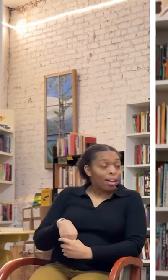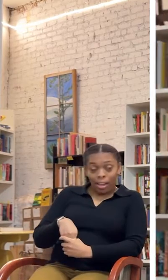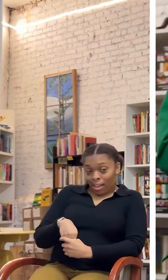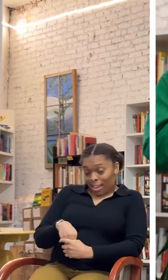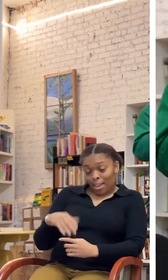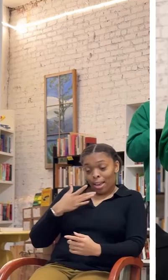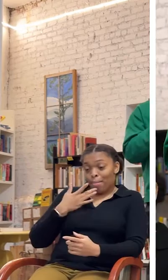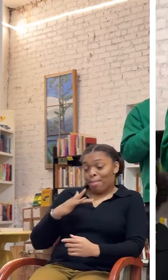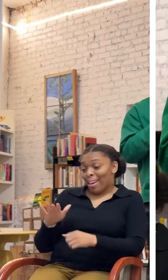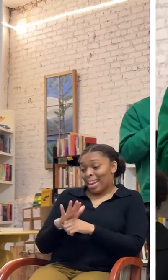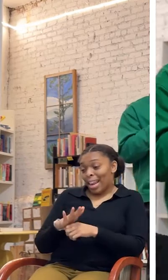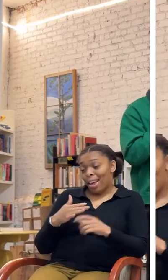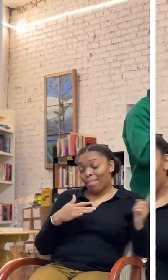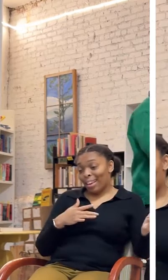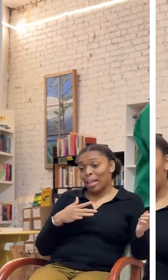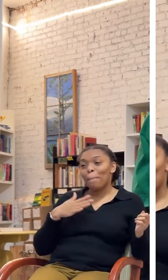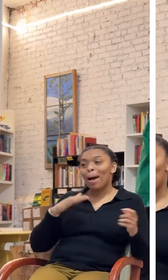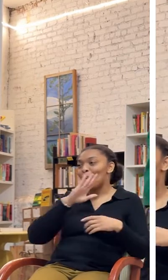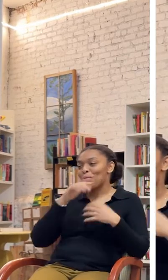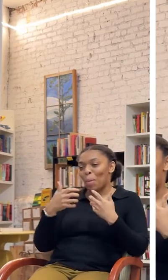I'm lucky enough to call Cleve my woo mate.